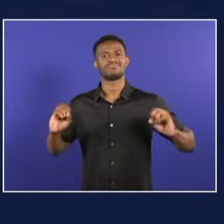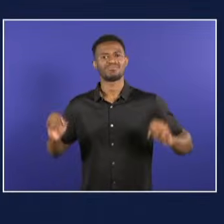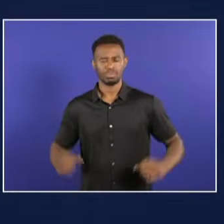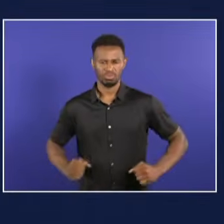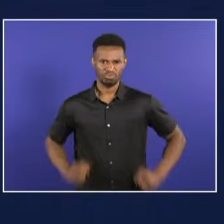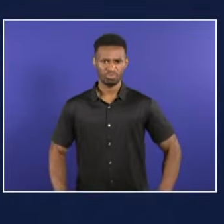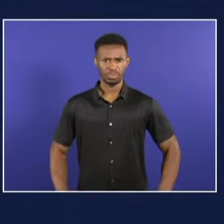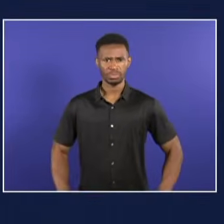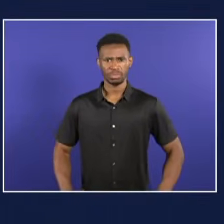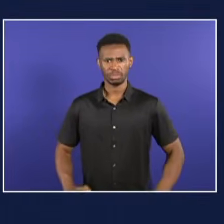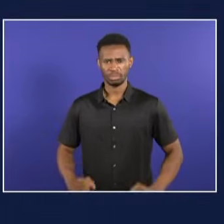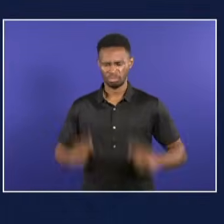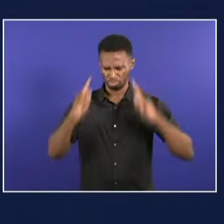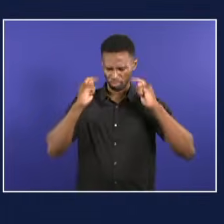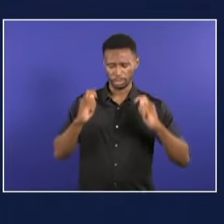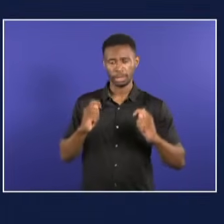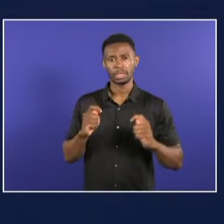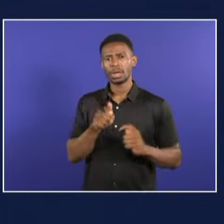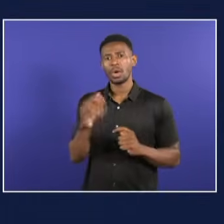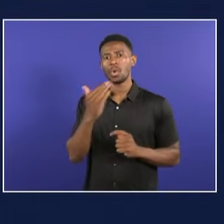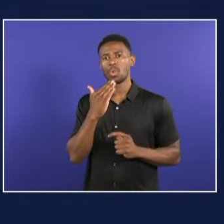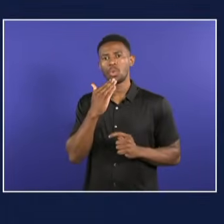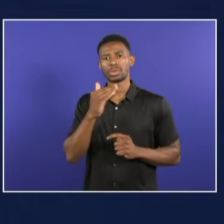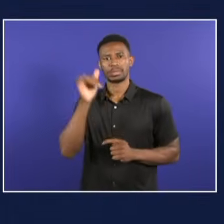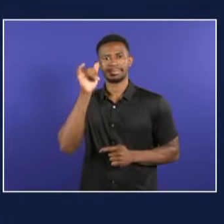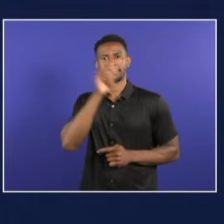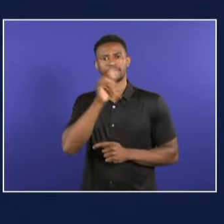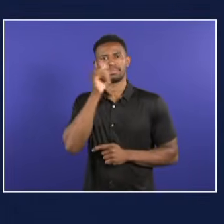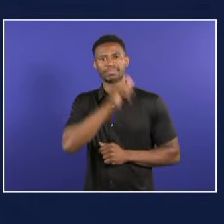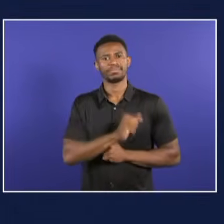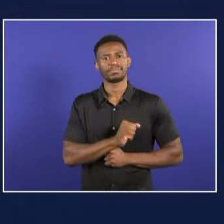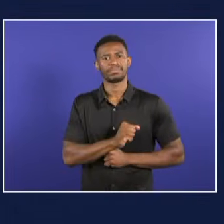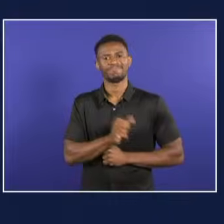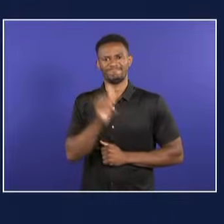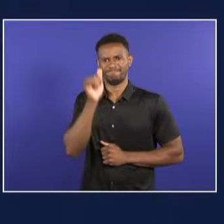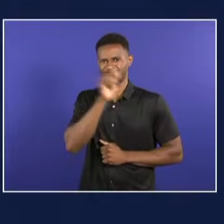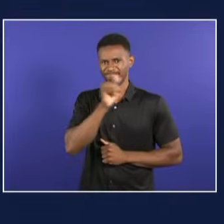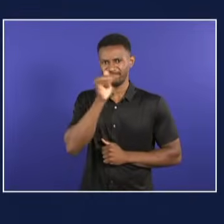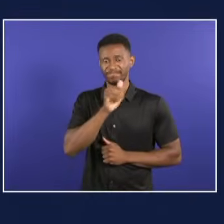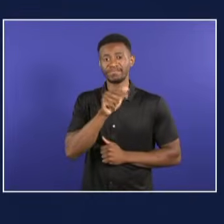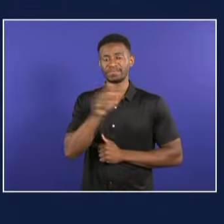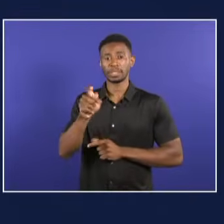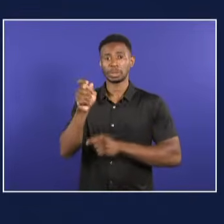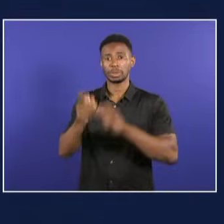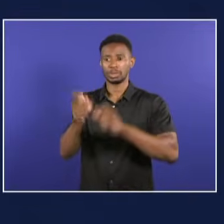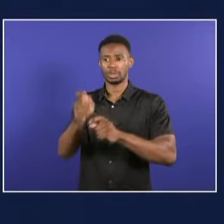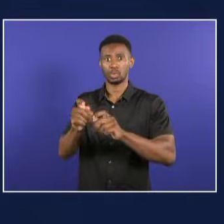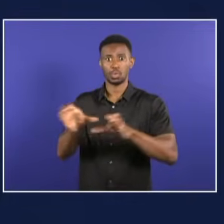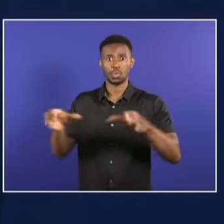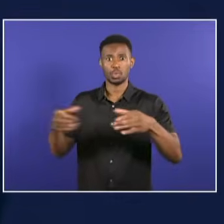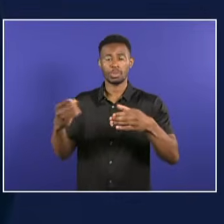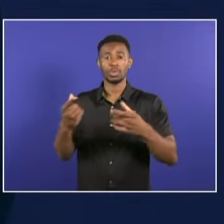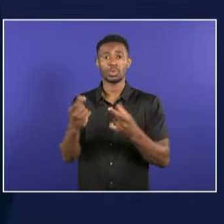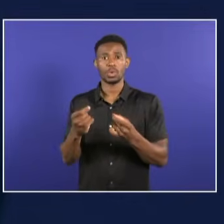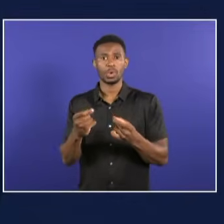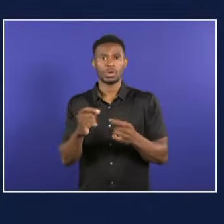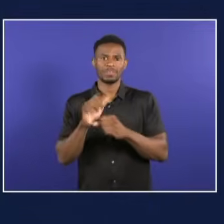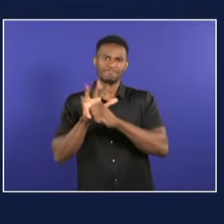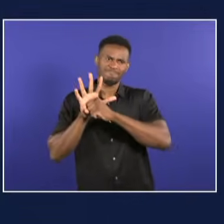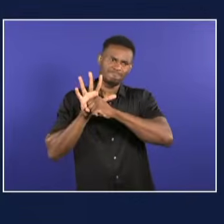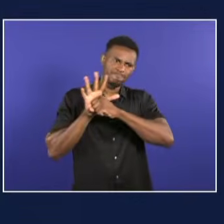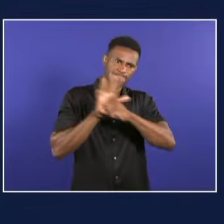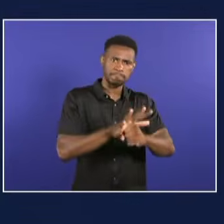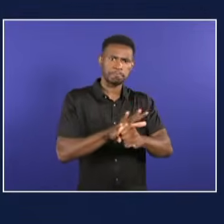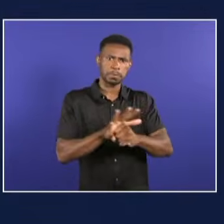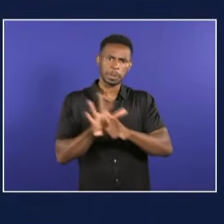syndicates, the extortionists who threaten every part of our lives. They have no fear because they have